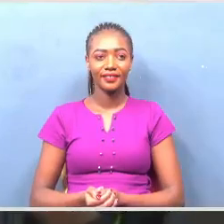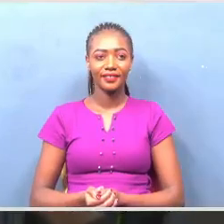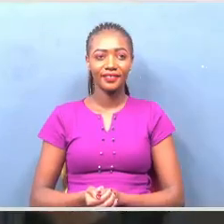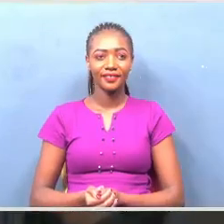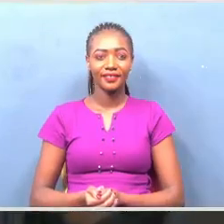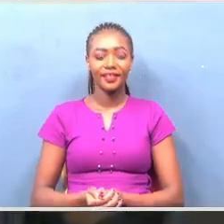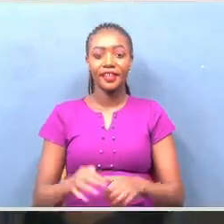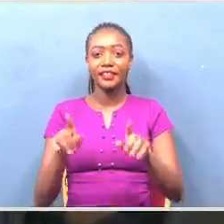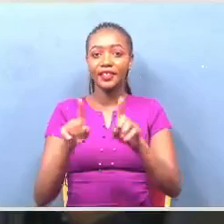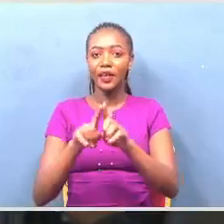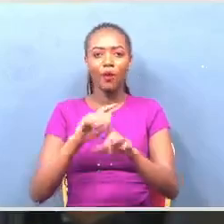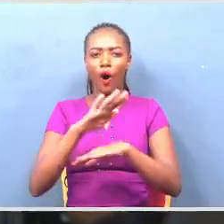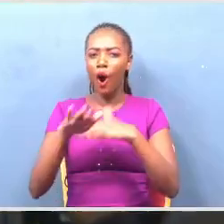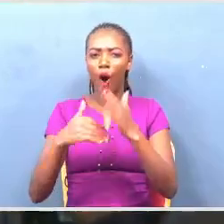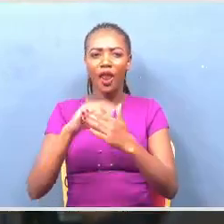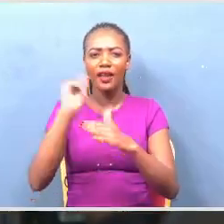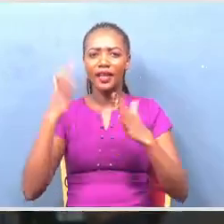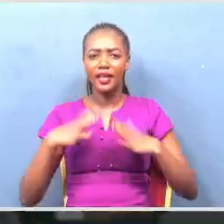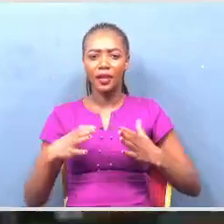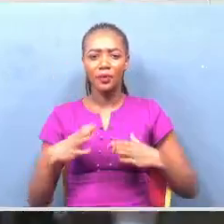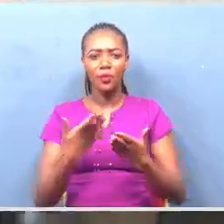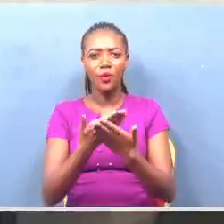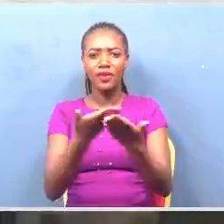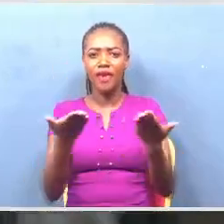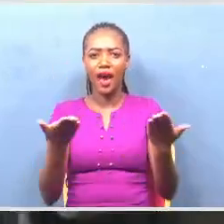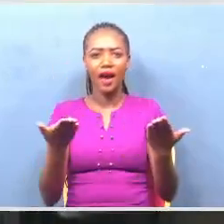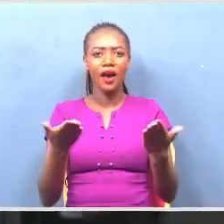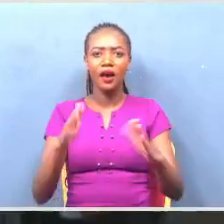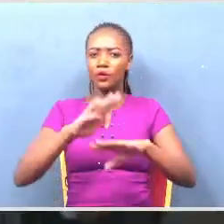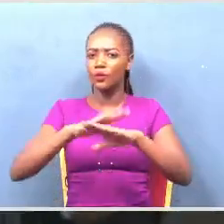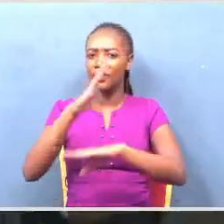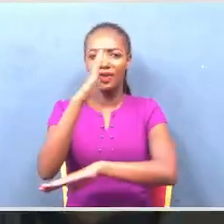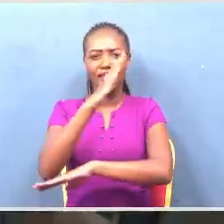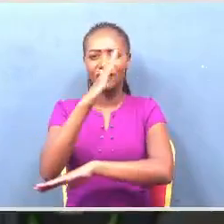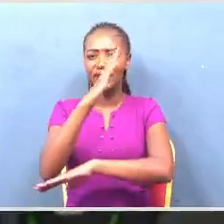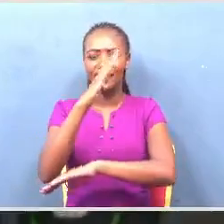fellow countrymen and women, good evening.